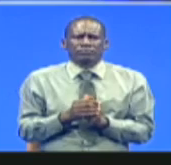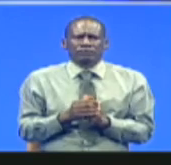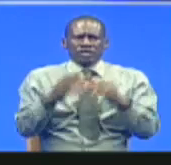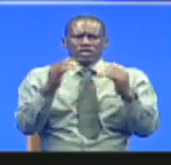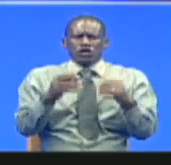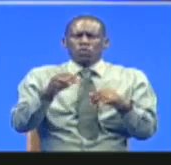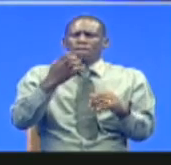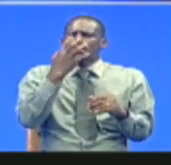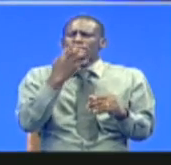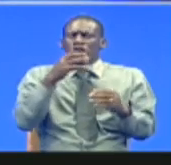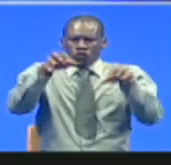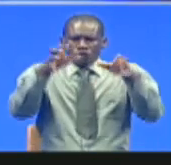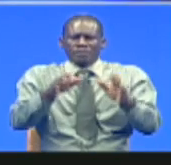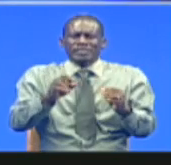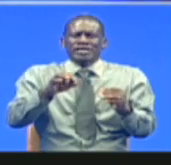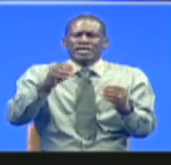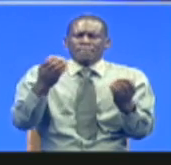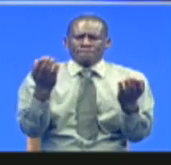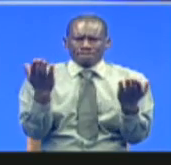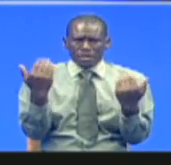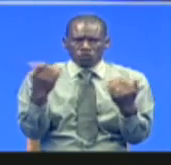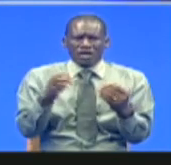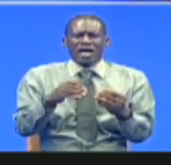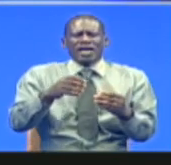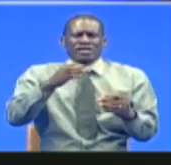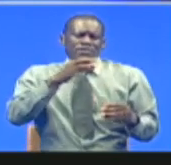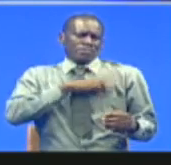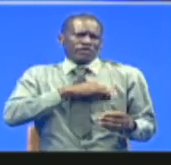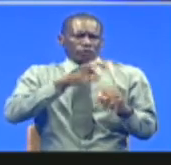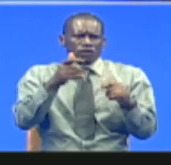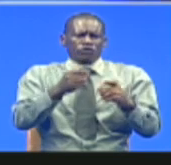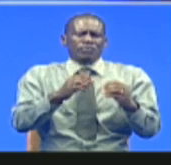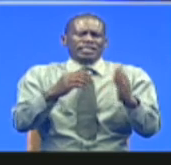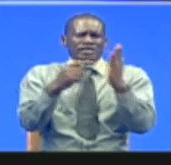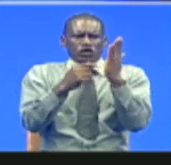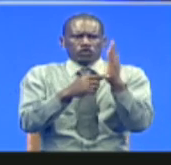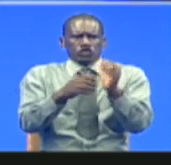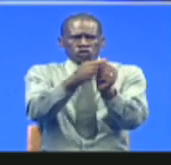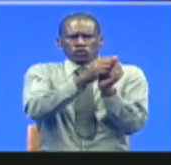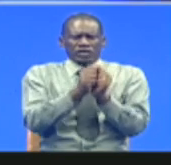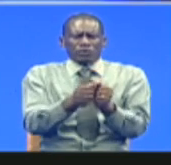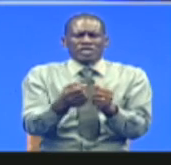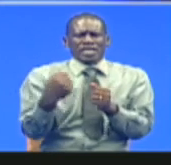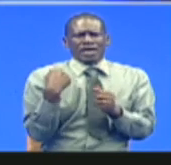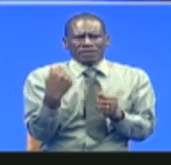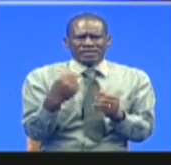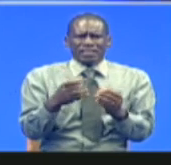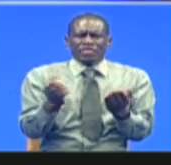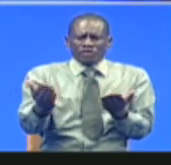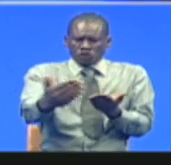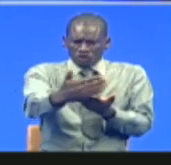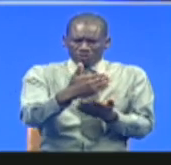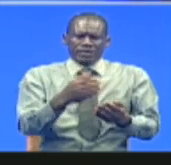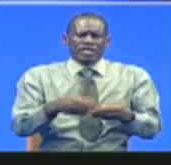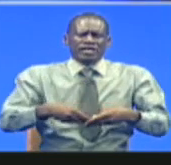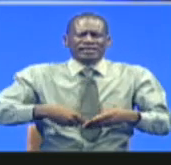Mango farmers in Embu's Karurumo area are cashing in on the efficiency of technology coupled with the power of numbers. They are collectively taking their